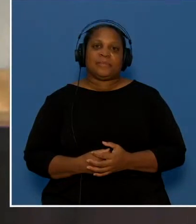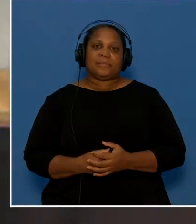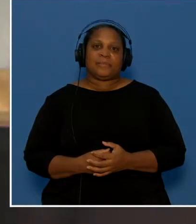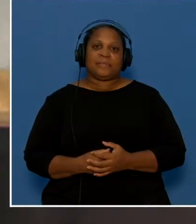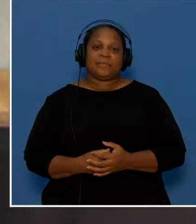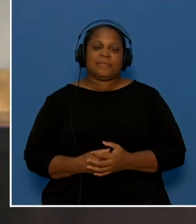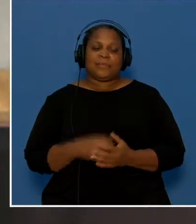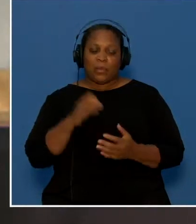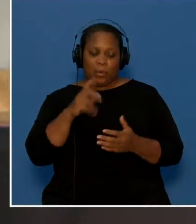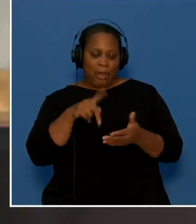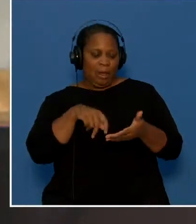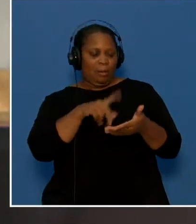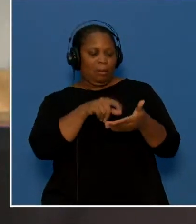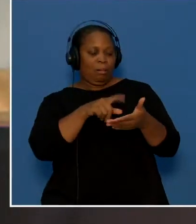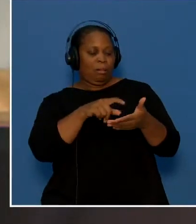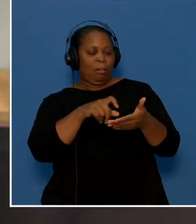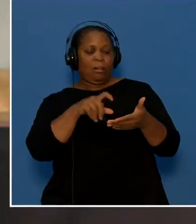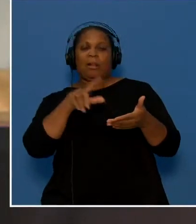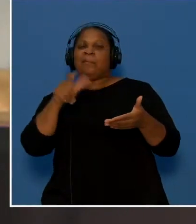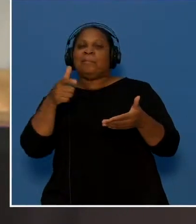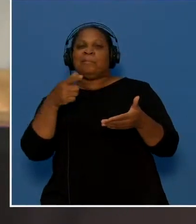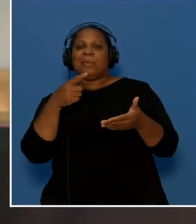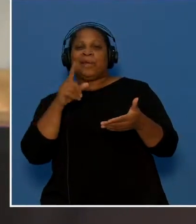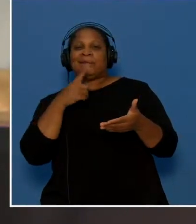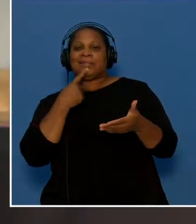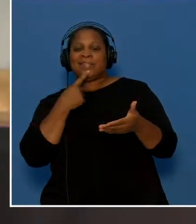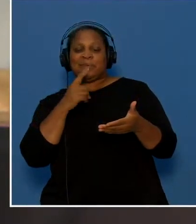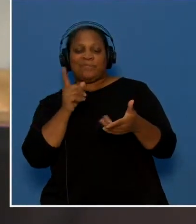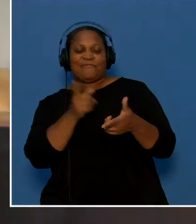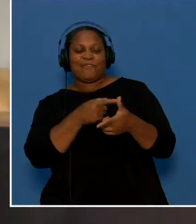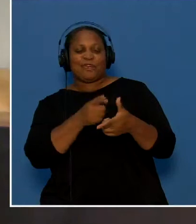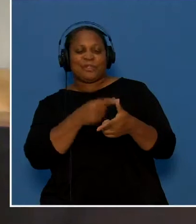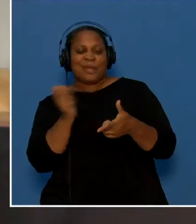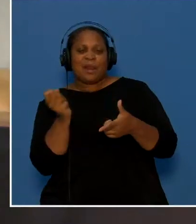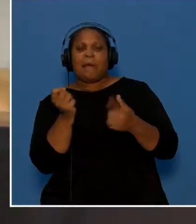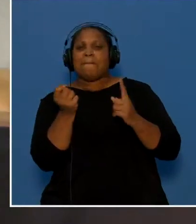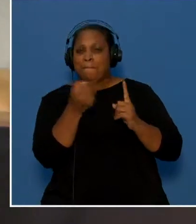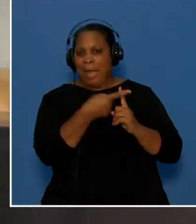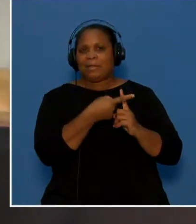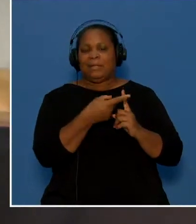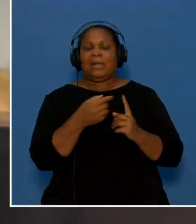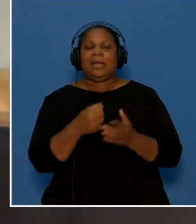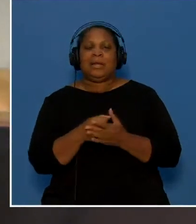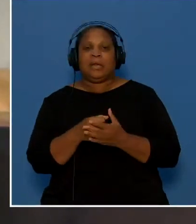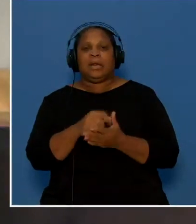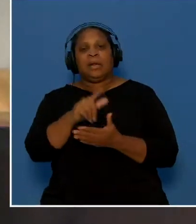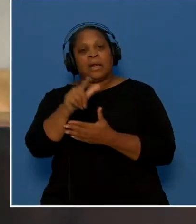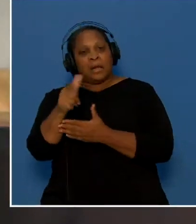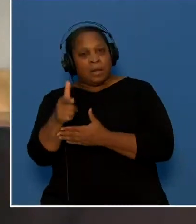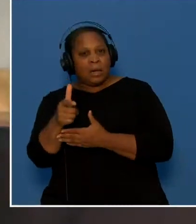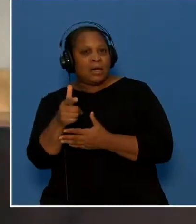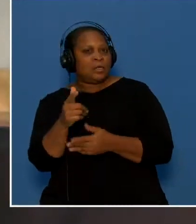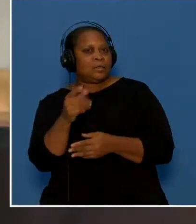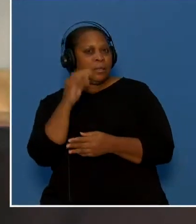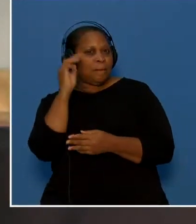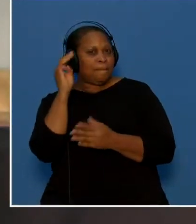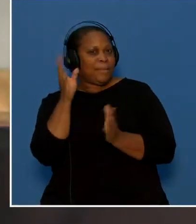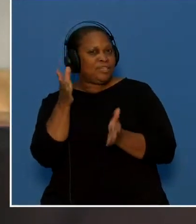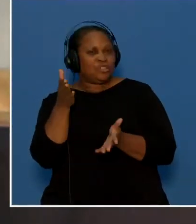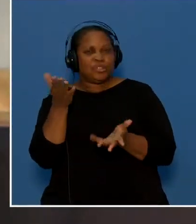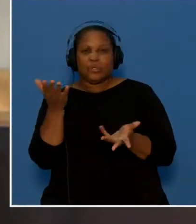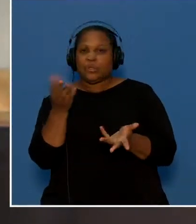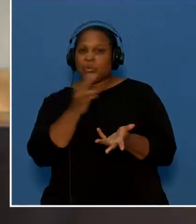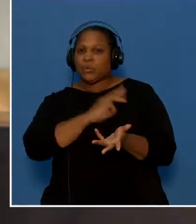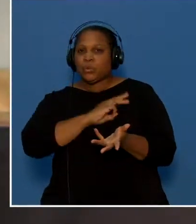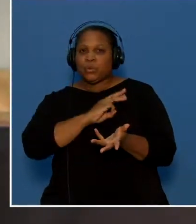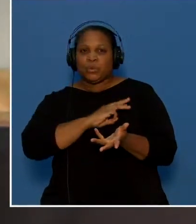I'll pull it up. Let me go to my next statement first, Okay. and I'll come back to that. Thank you. My next question, Minister, would there be